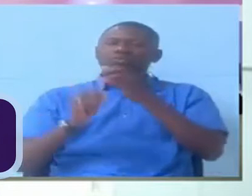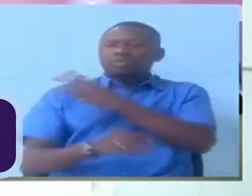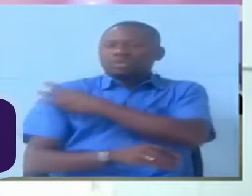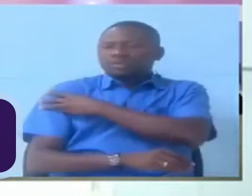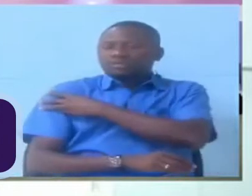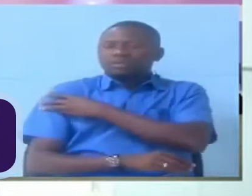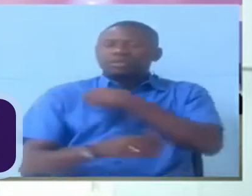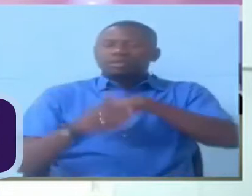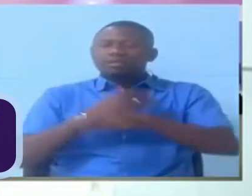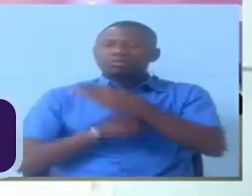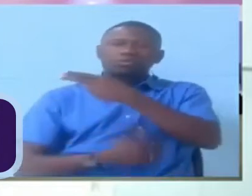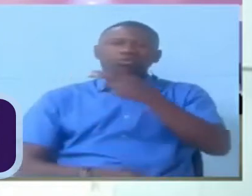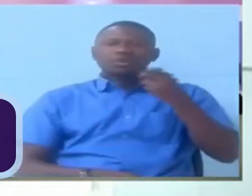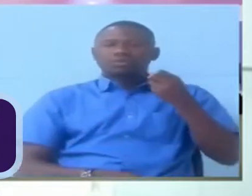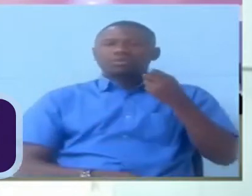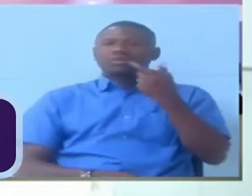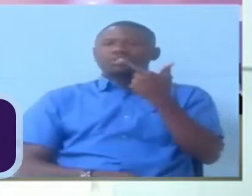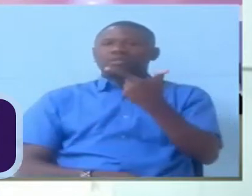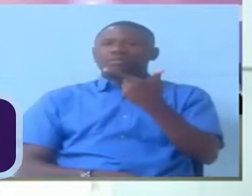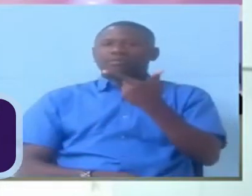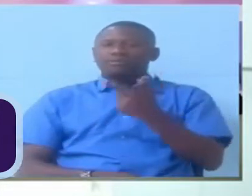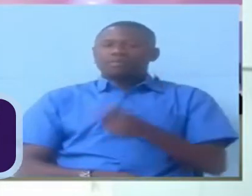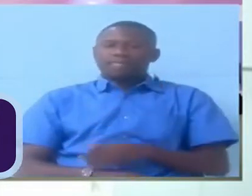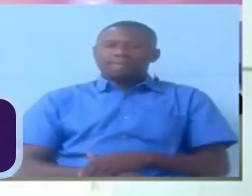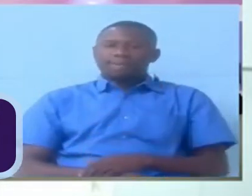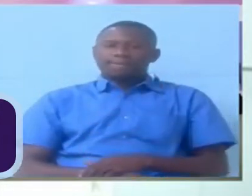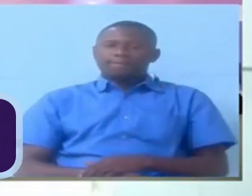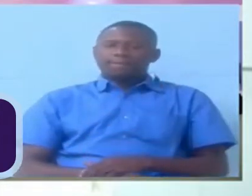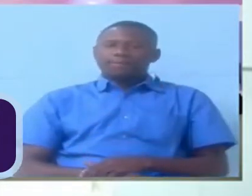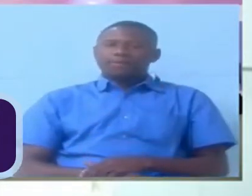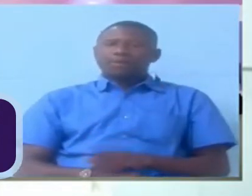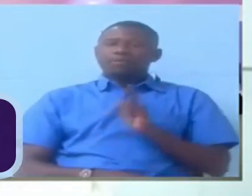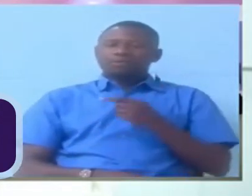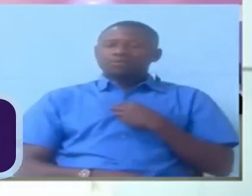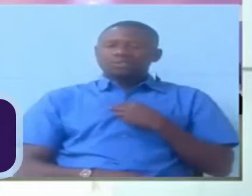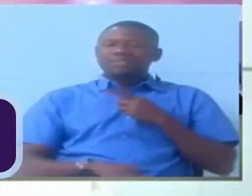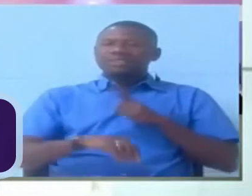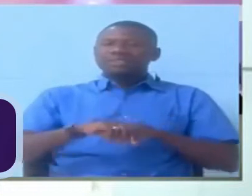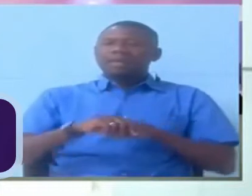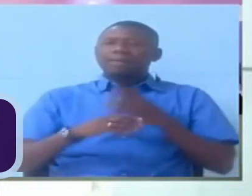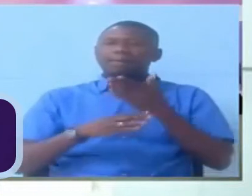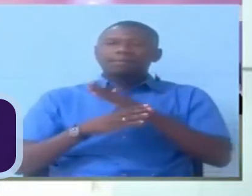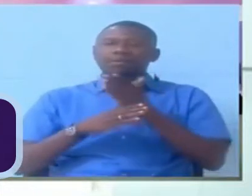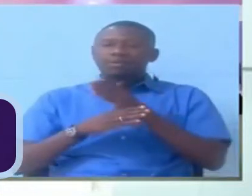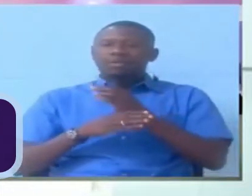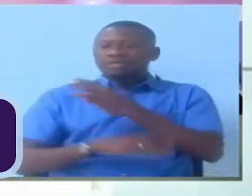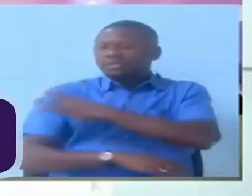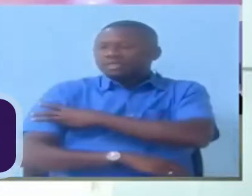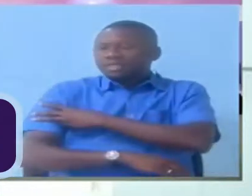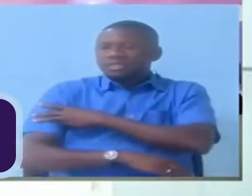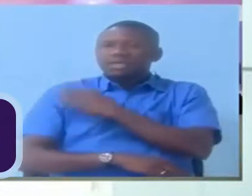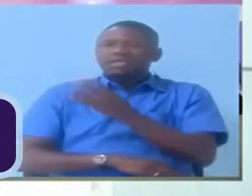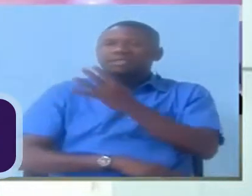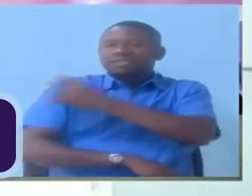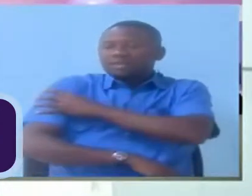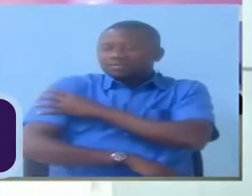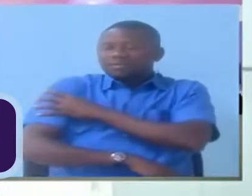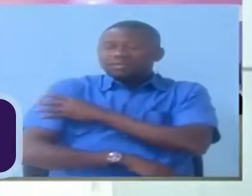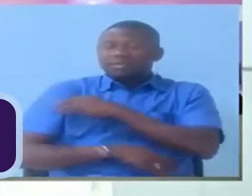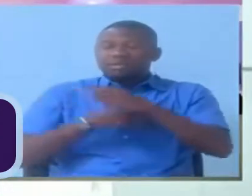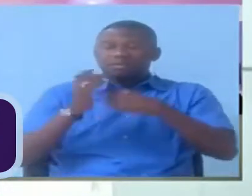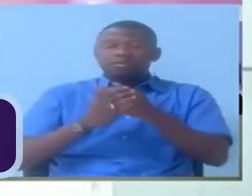officer class 2 wala warrant officer class 1. But oftentimes it's below warrant officer. But what in what I